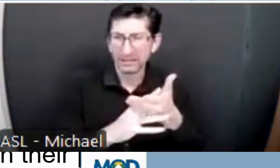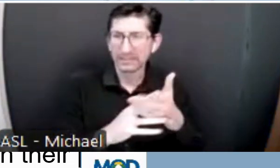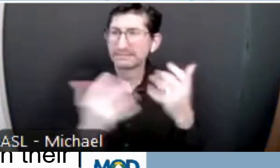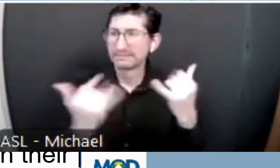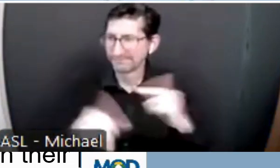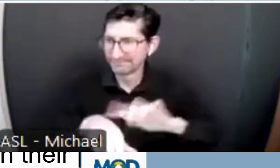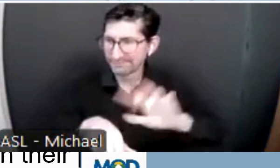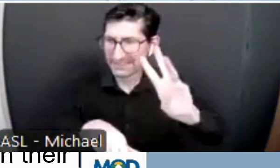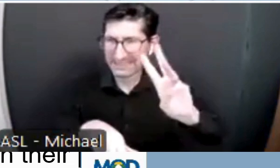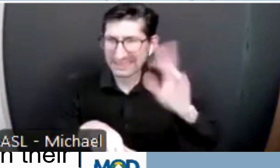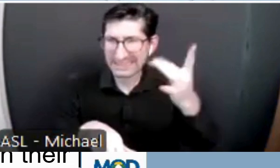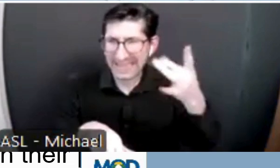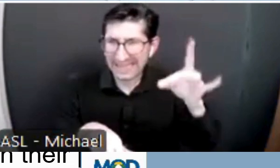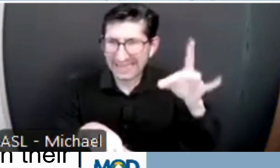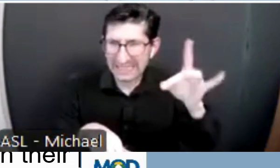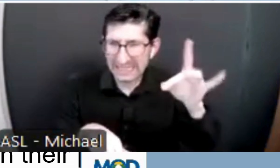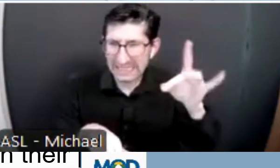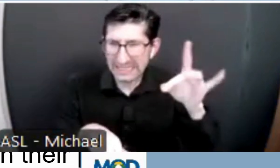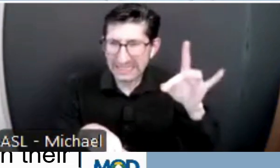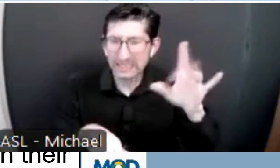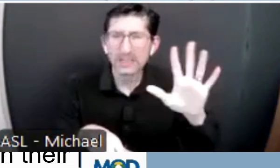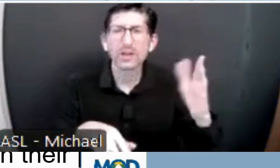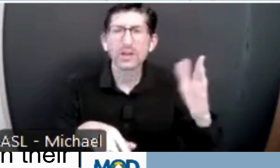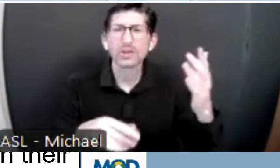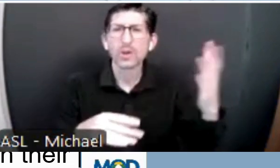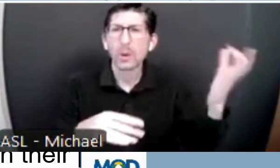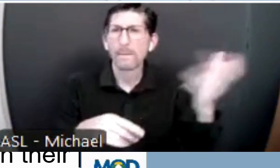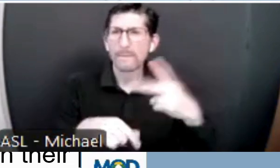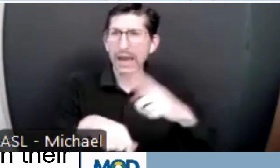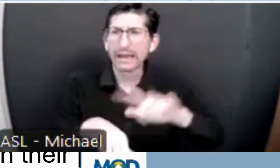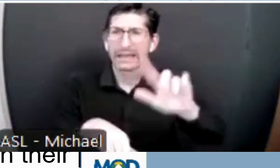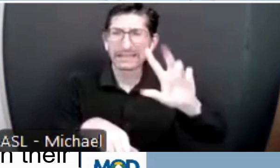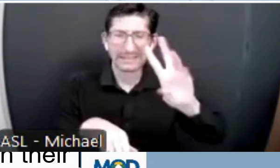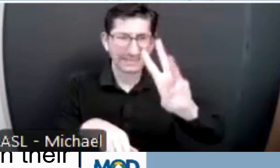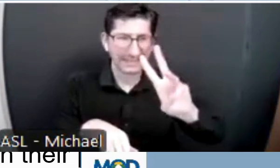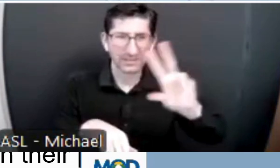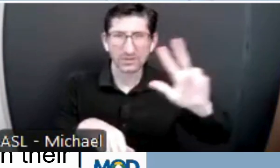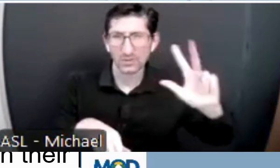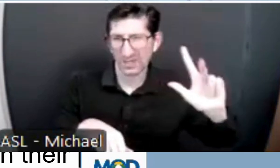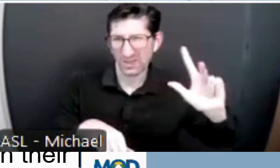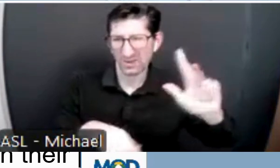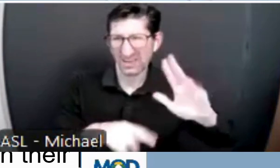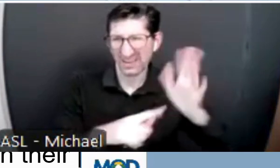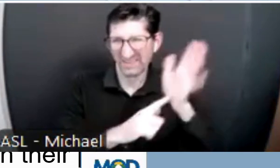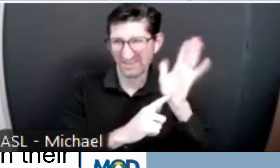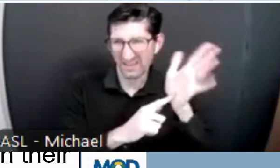so let's come back at 6:23. Thank you.